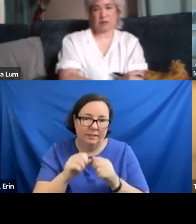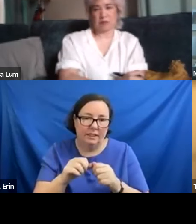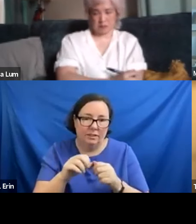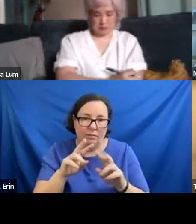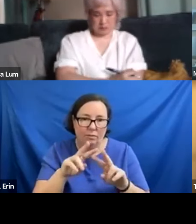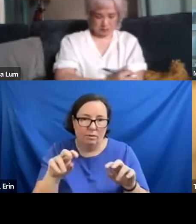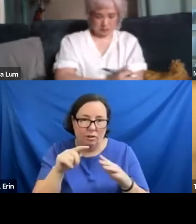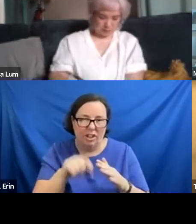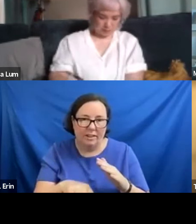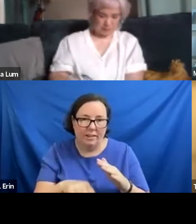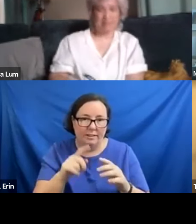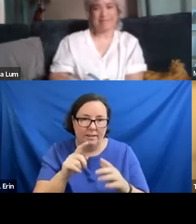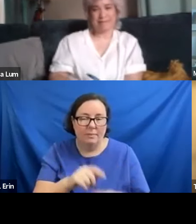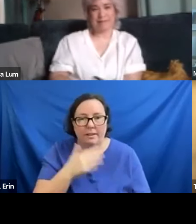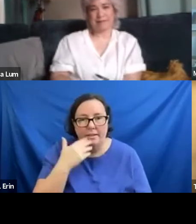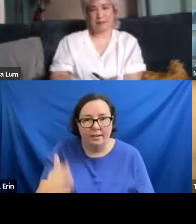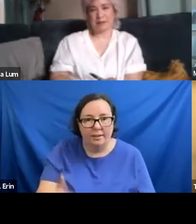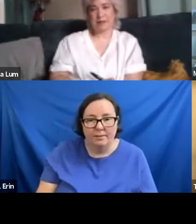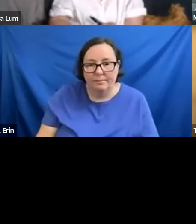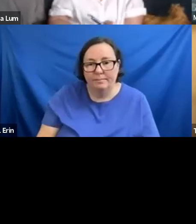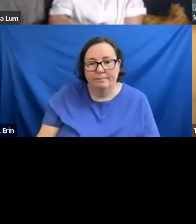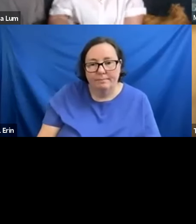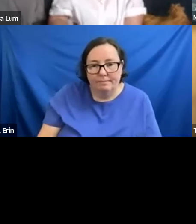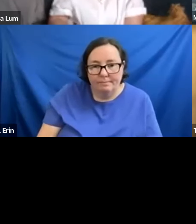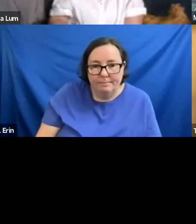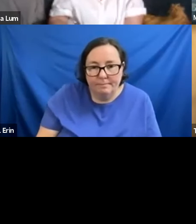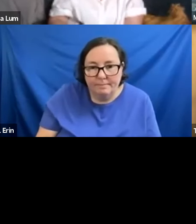this deeply. Thank you. Thank you very much.